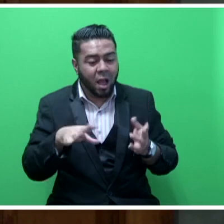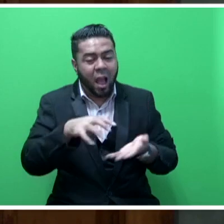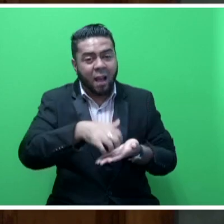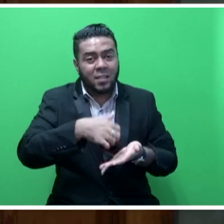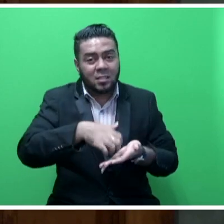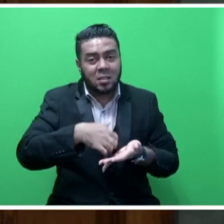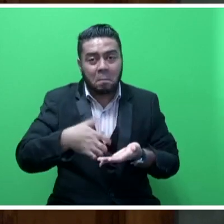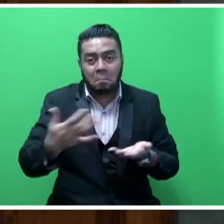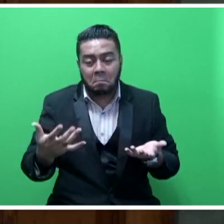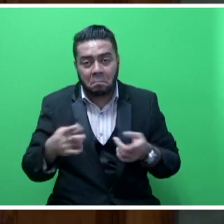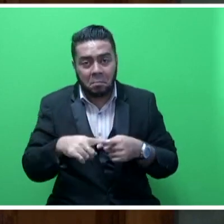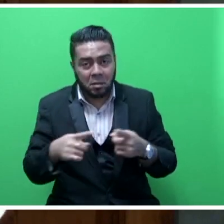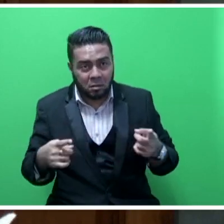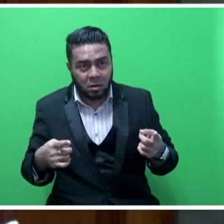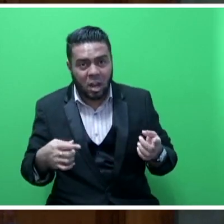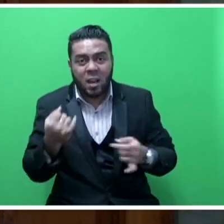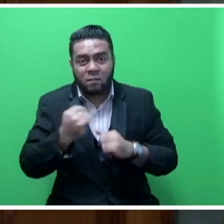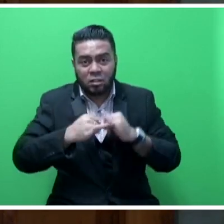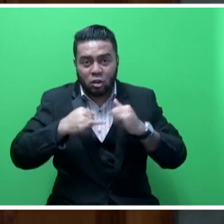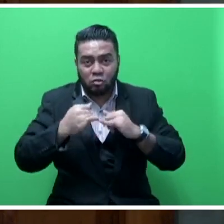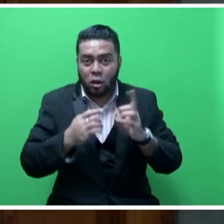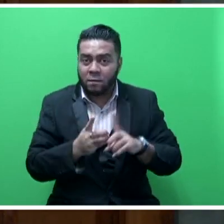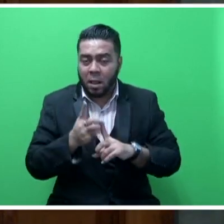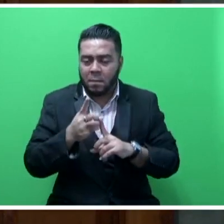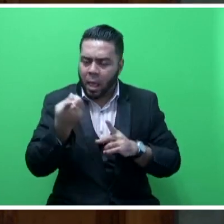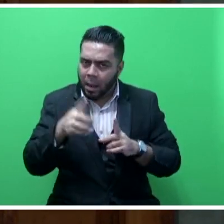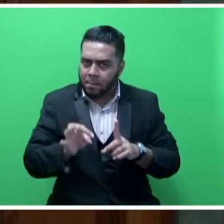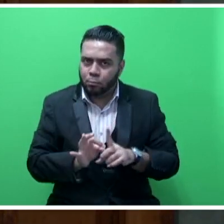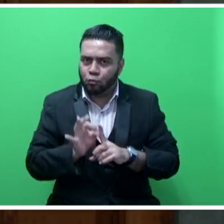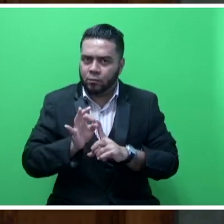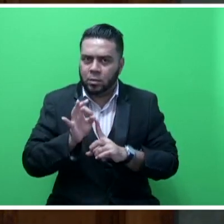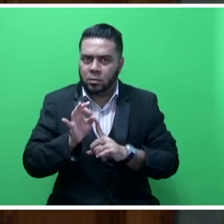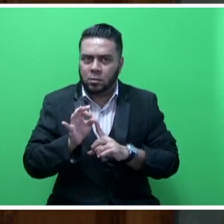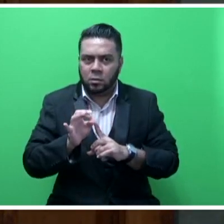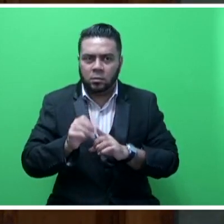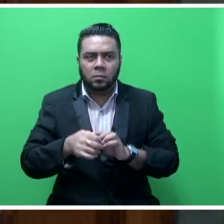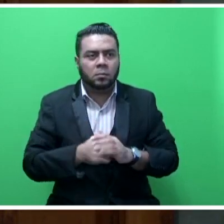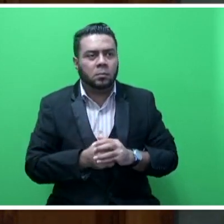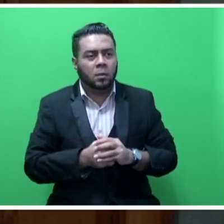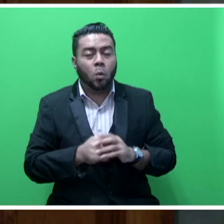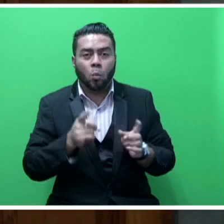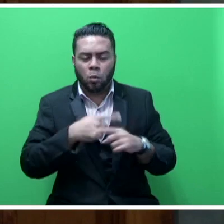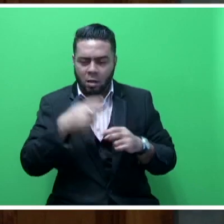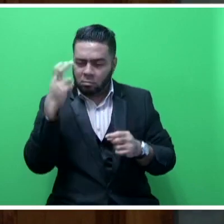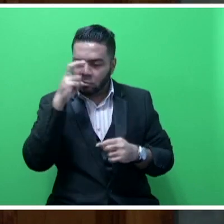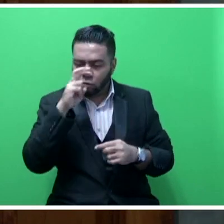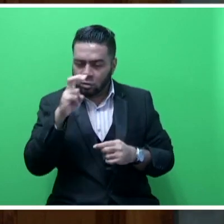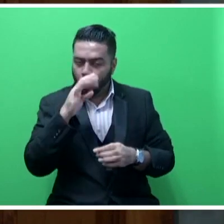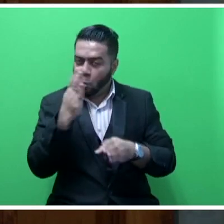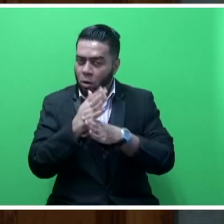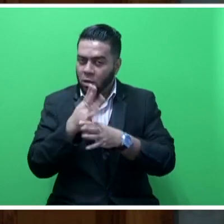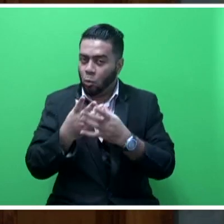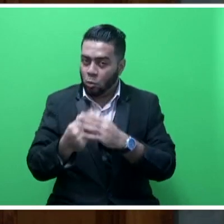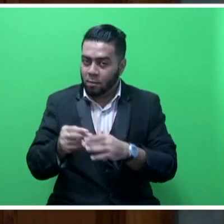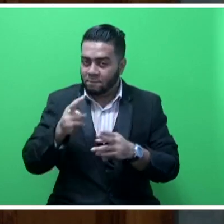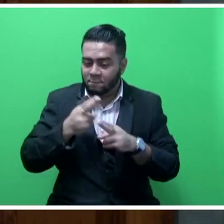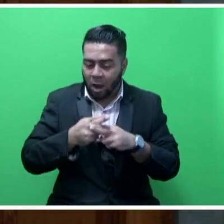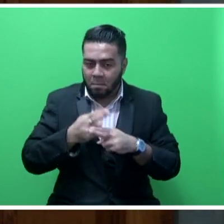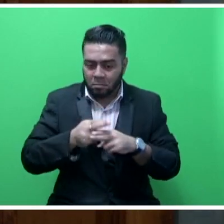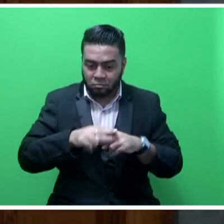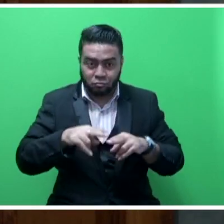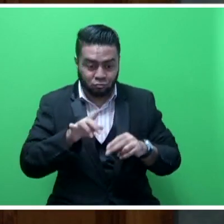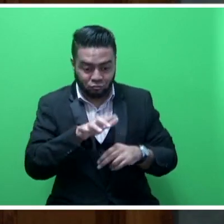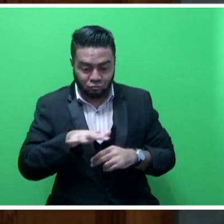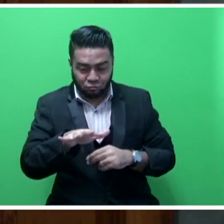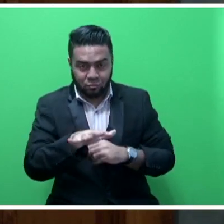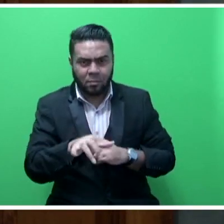materials, infrastructure development and improvement. We are strictly working with the farms that were assessed, as